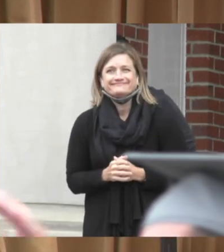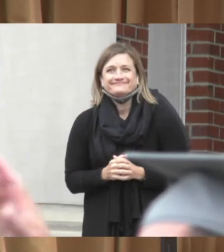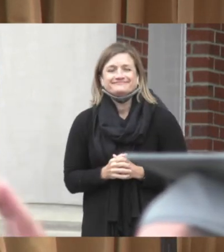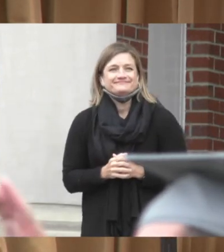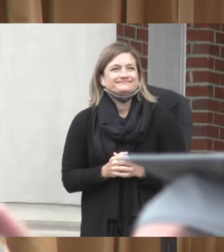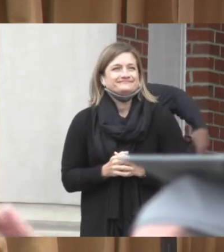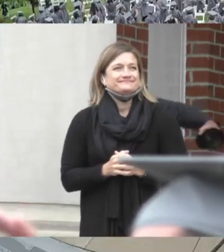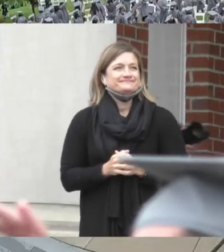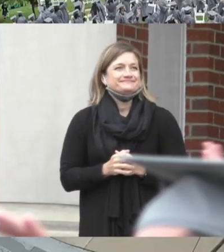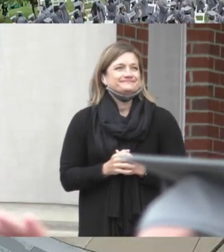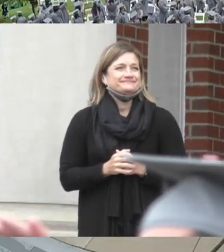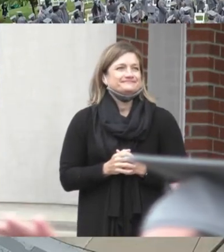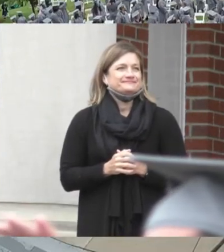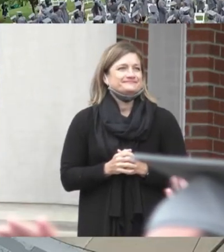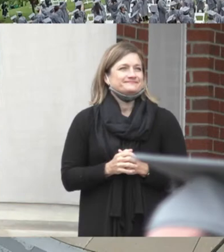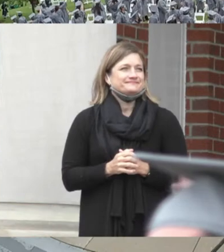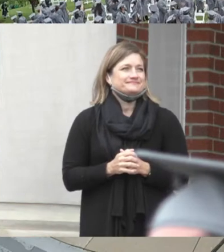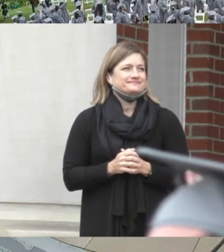Piedmont.